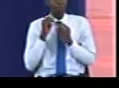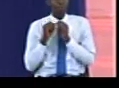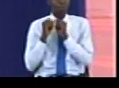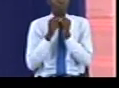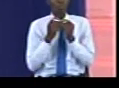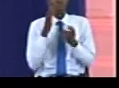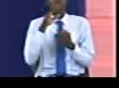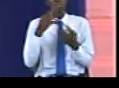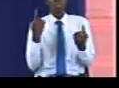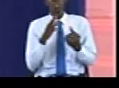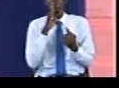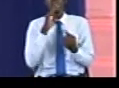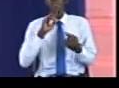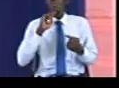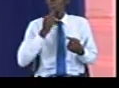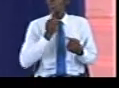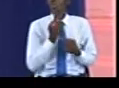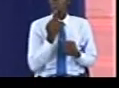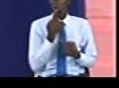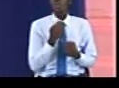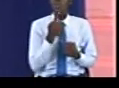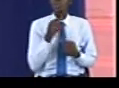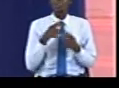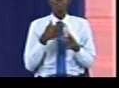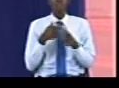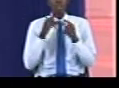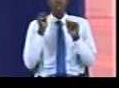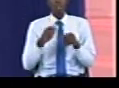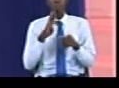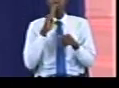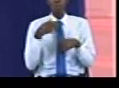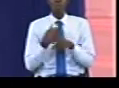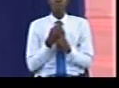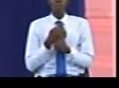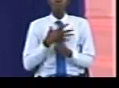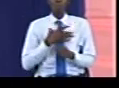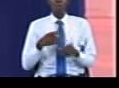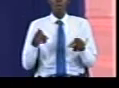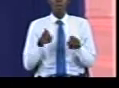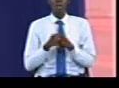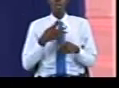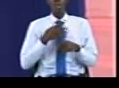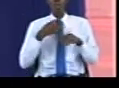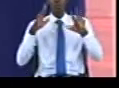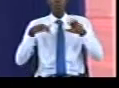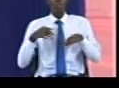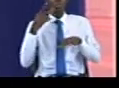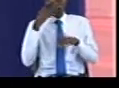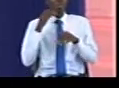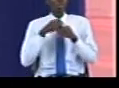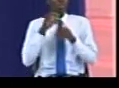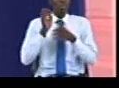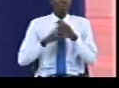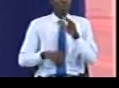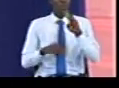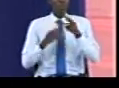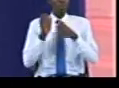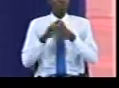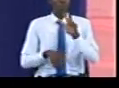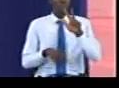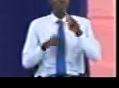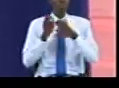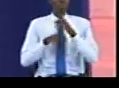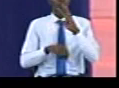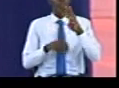snow. He's been preaching salvation. He preached salvation in chapter 2, and even in chapter 3, and chapter 4, and chapter 5. And now he looks at